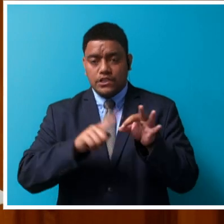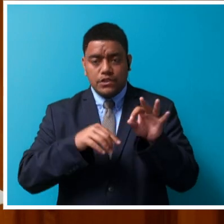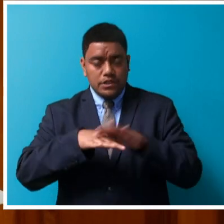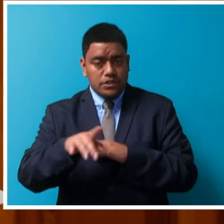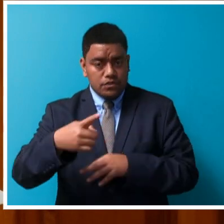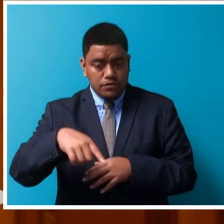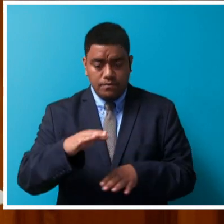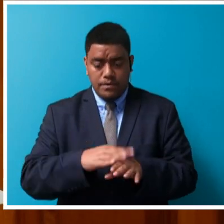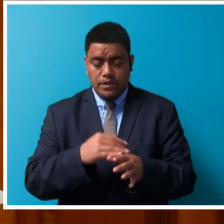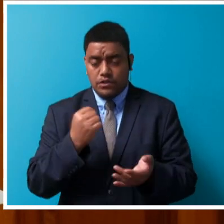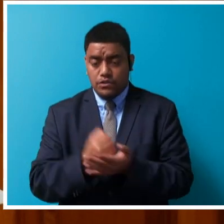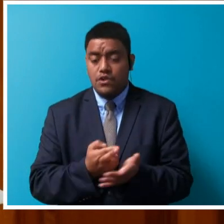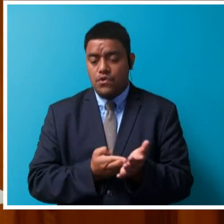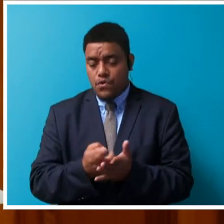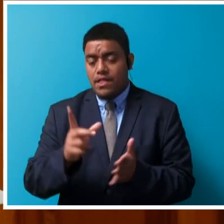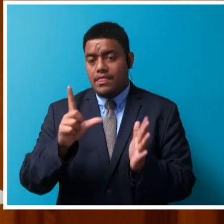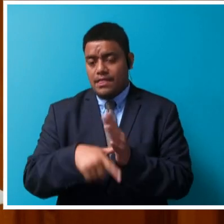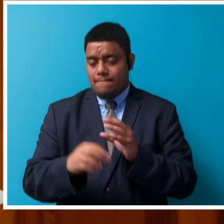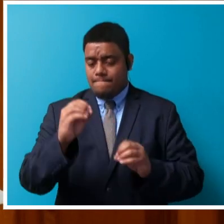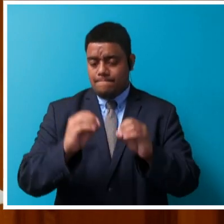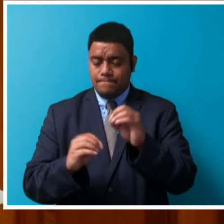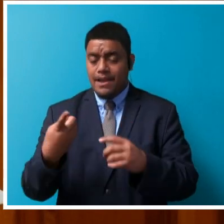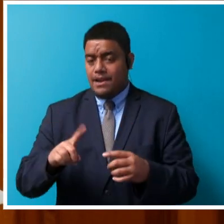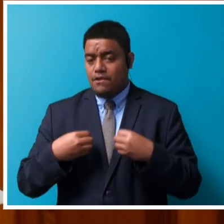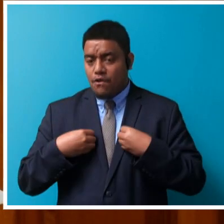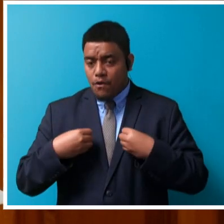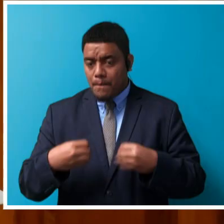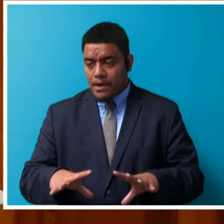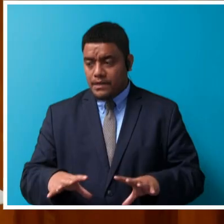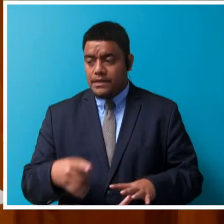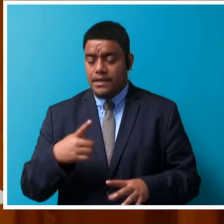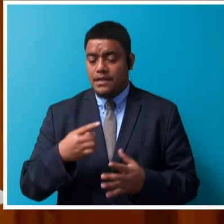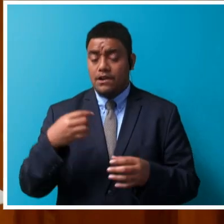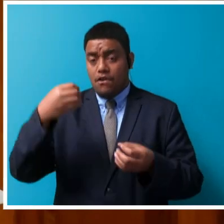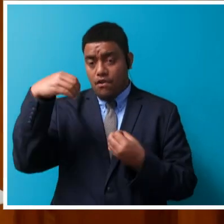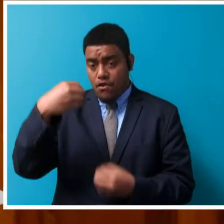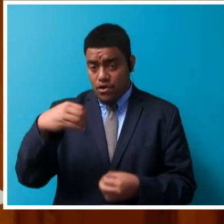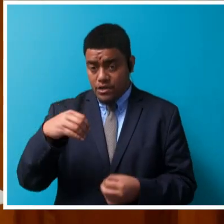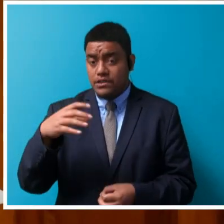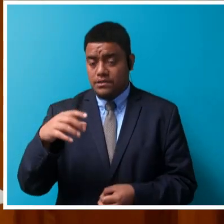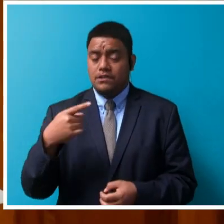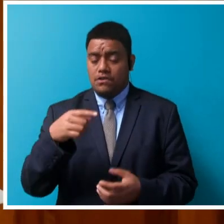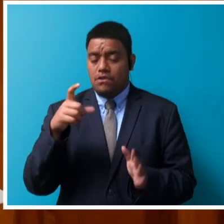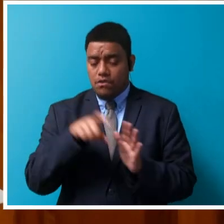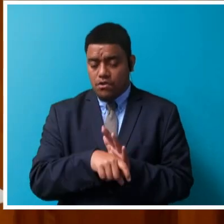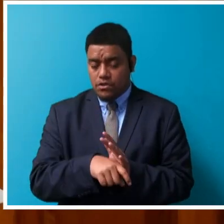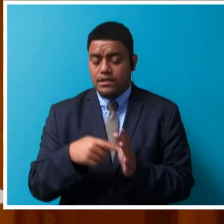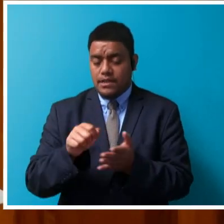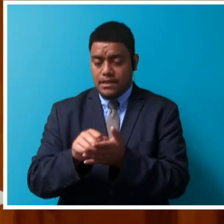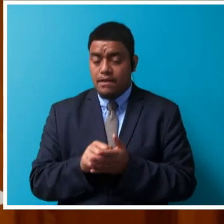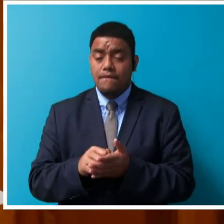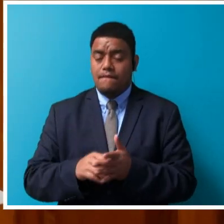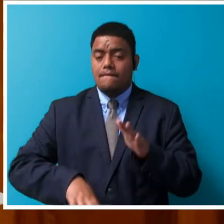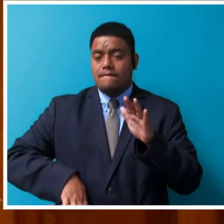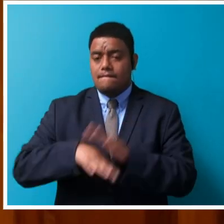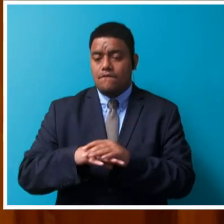This ensures real-time monitoring and complete auditability of our operating costs, keeping us fully